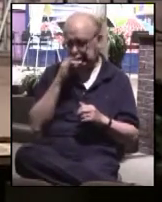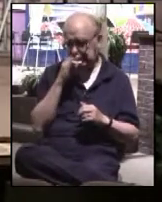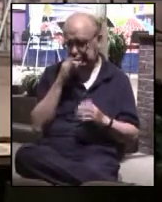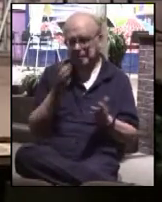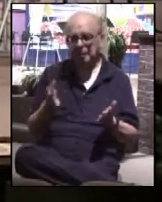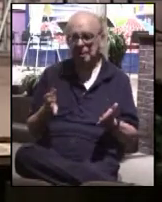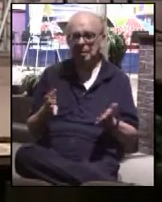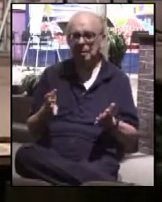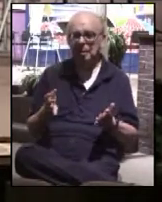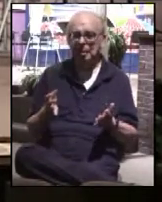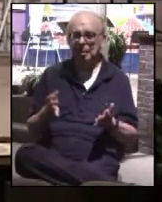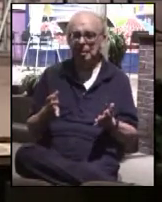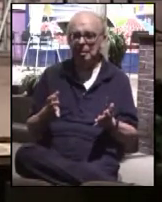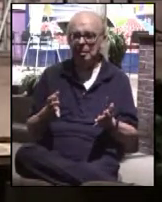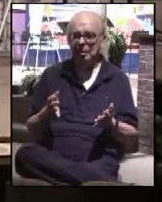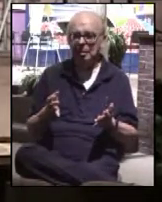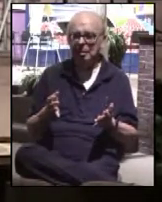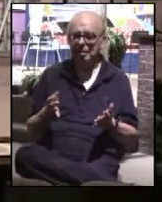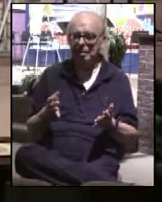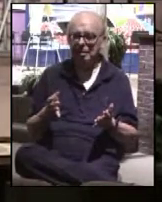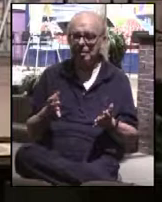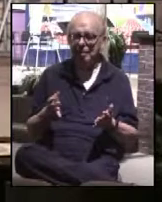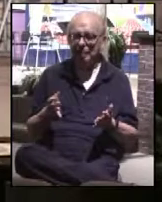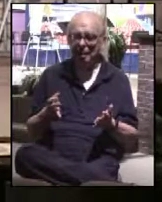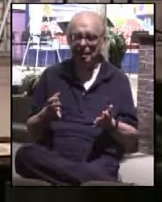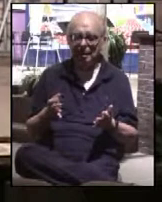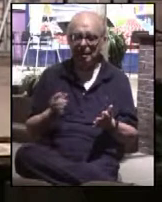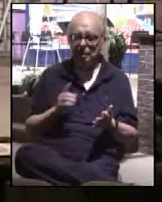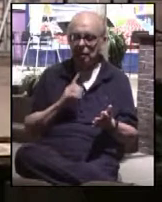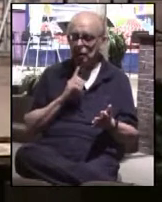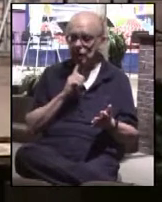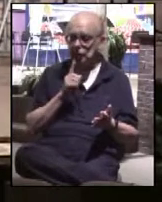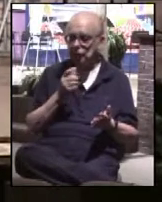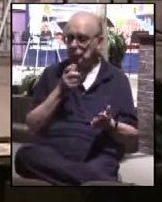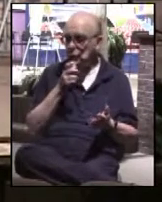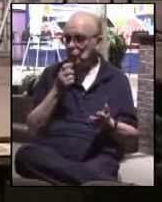are what we love